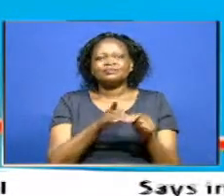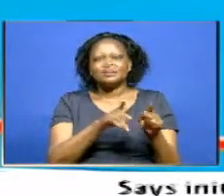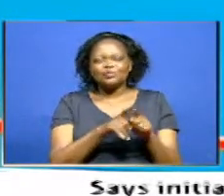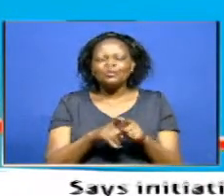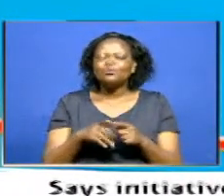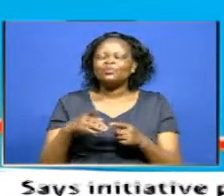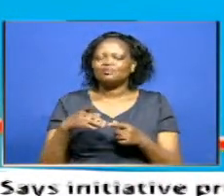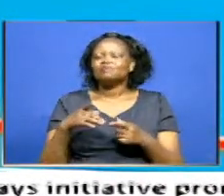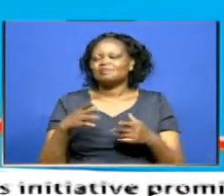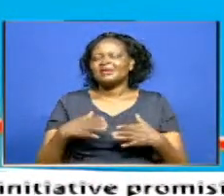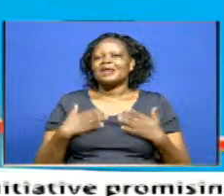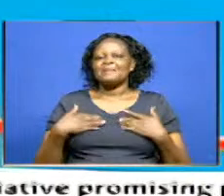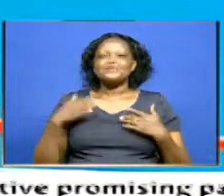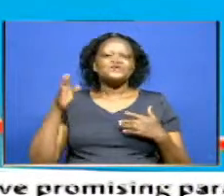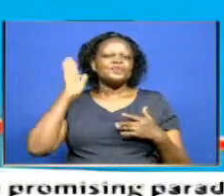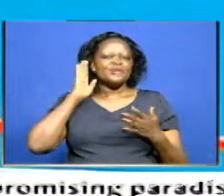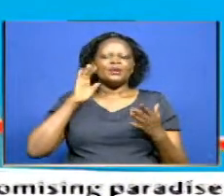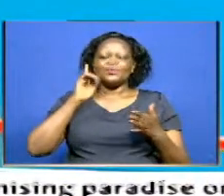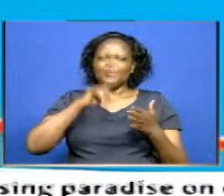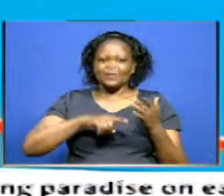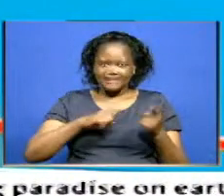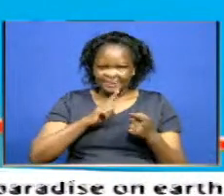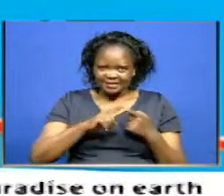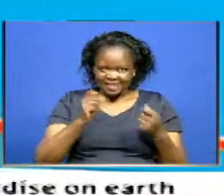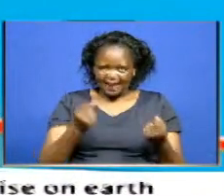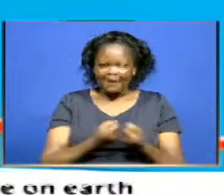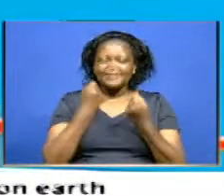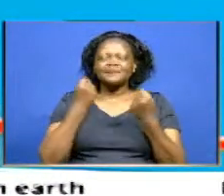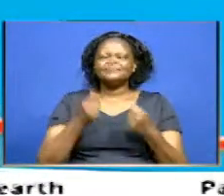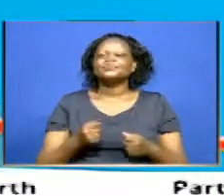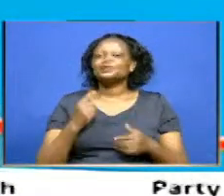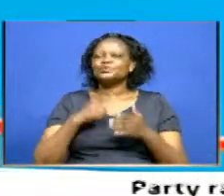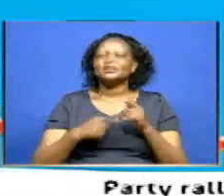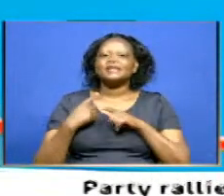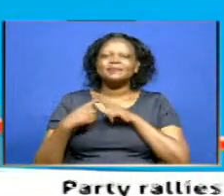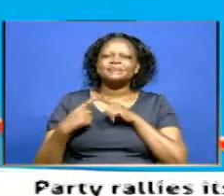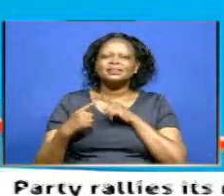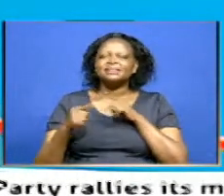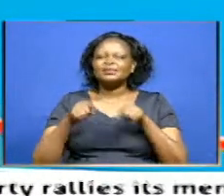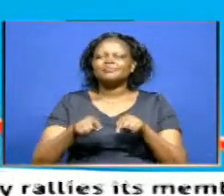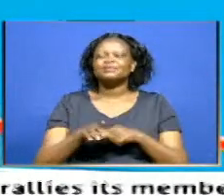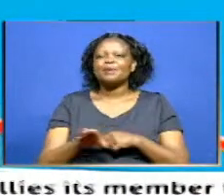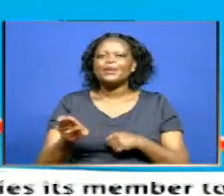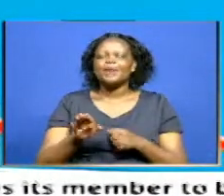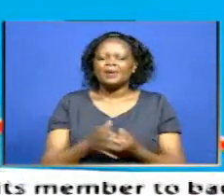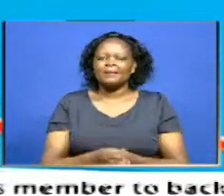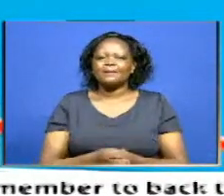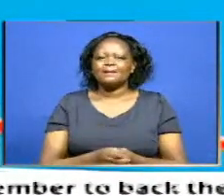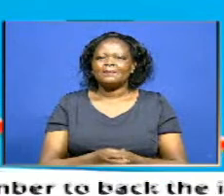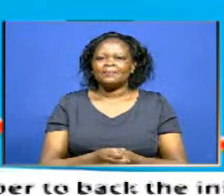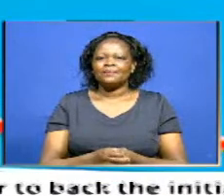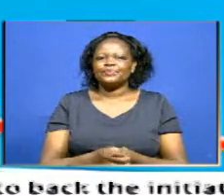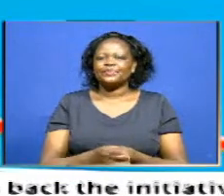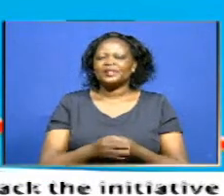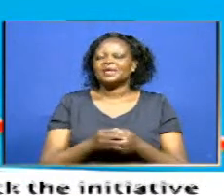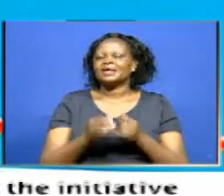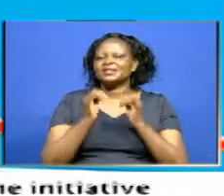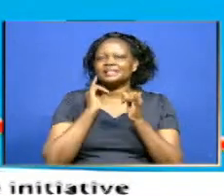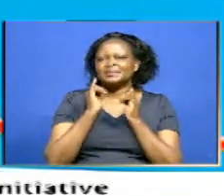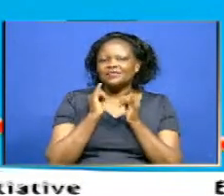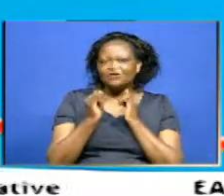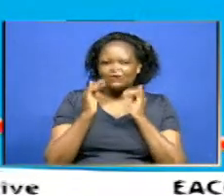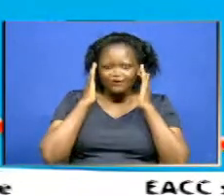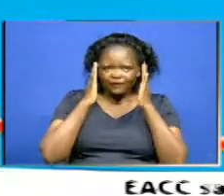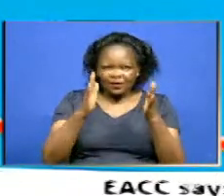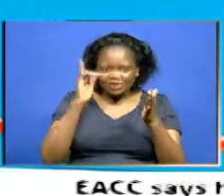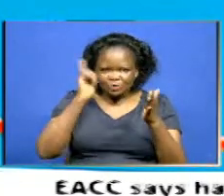interesting to hear what exactly they're going through. And this morning, of course, our usual interviews, we are focusing